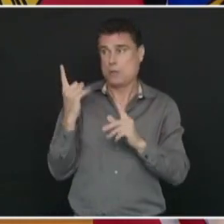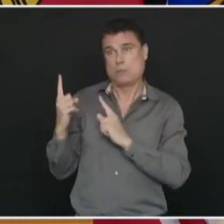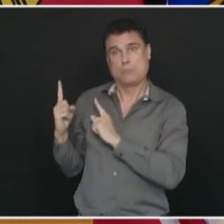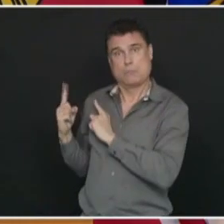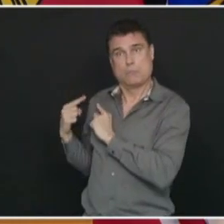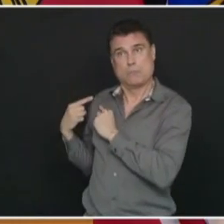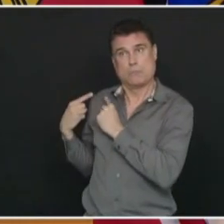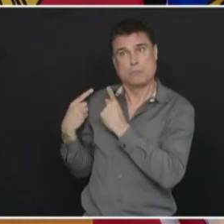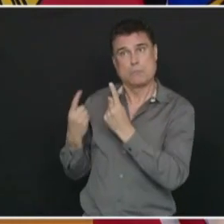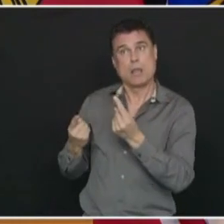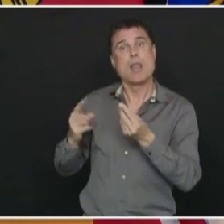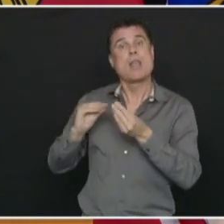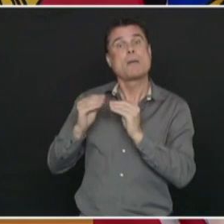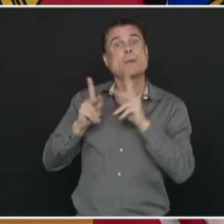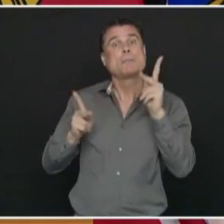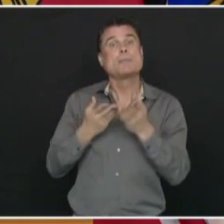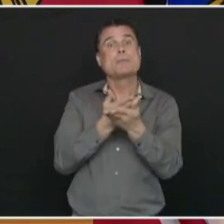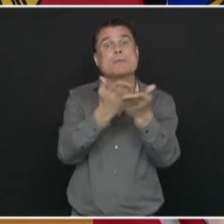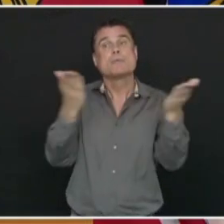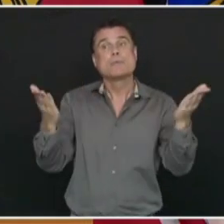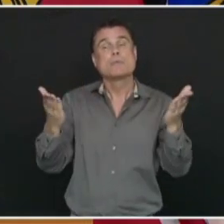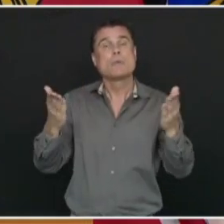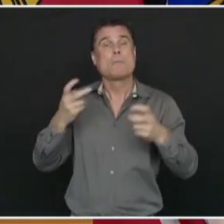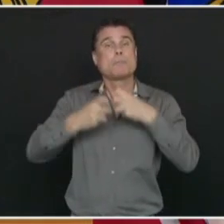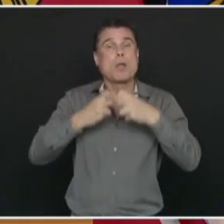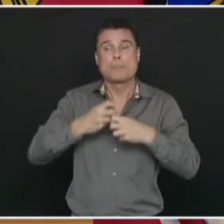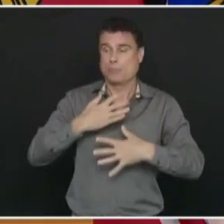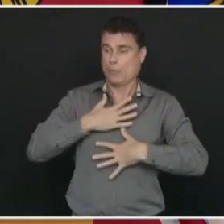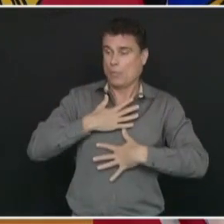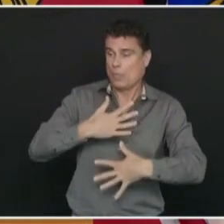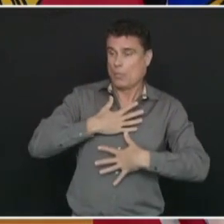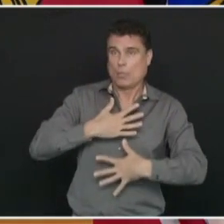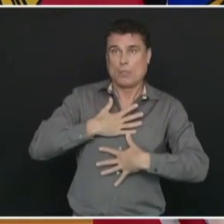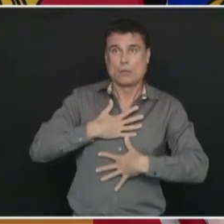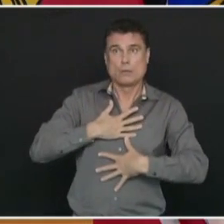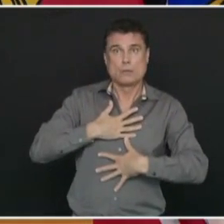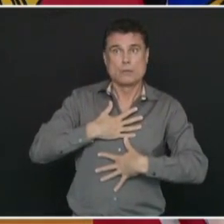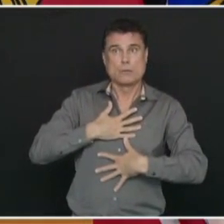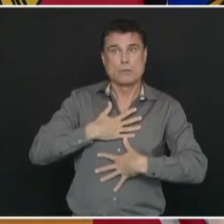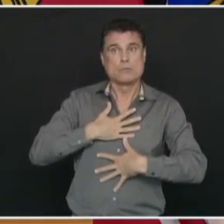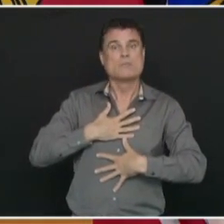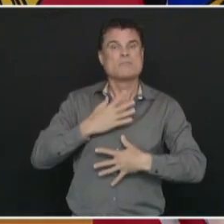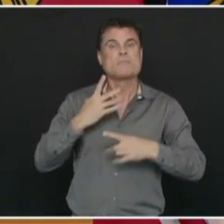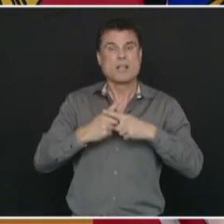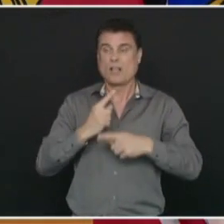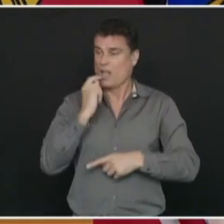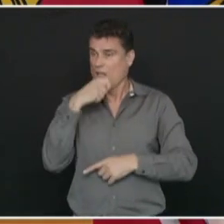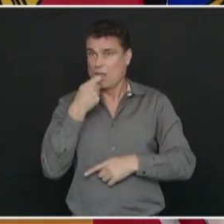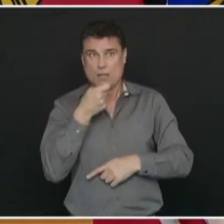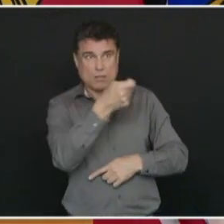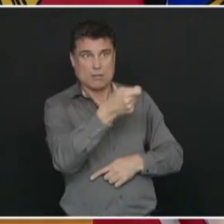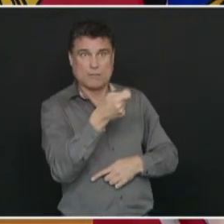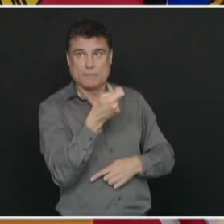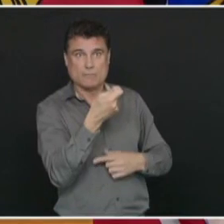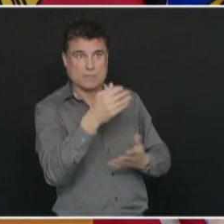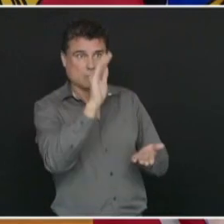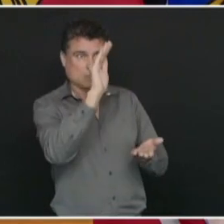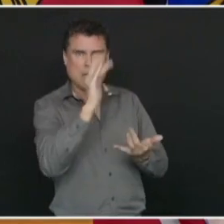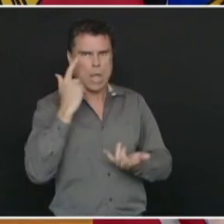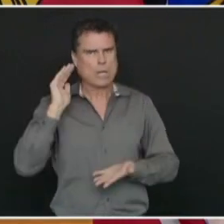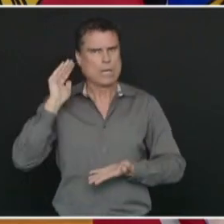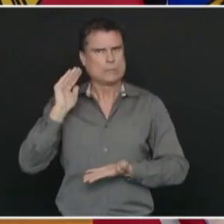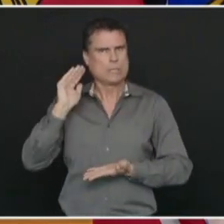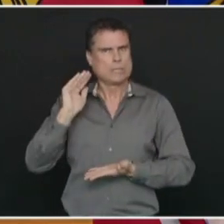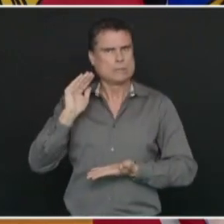No? Okay. Nick Johansson, estimate. Oh, excuse me. Sorry. Go ahead.